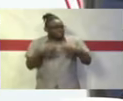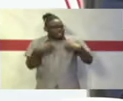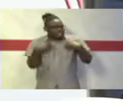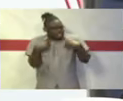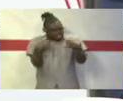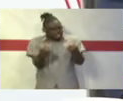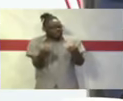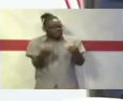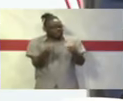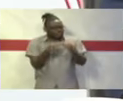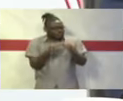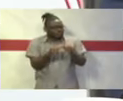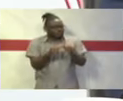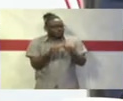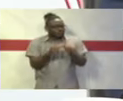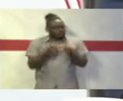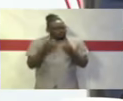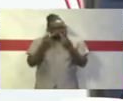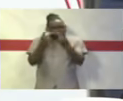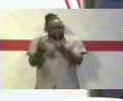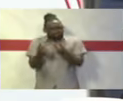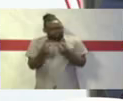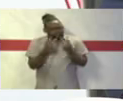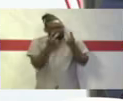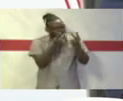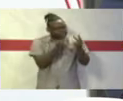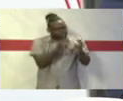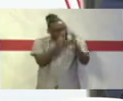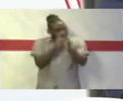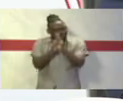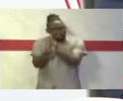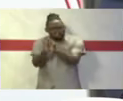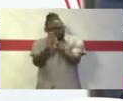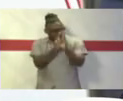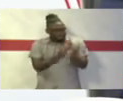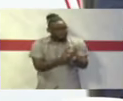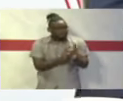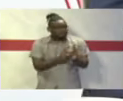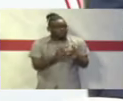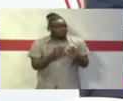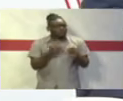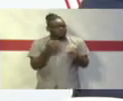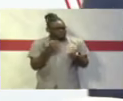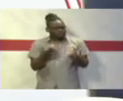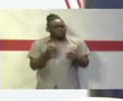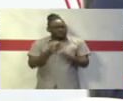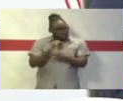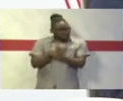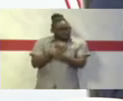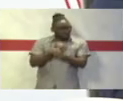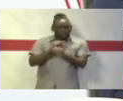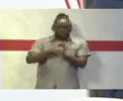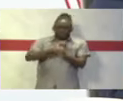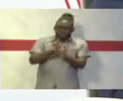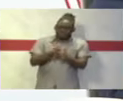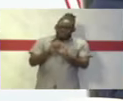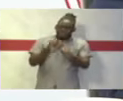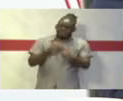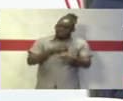valor and honor in the face of this COVID-19 monster. They stood their ground